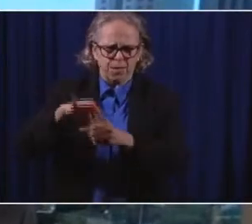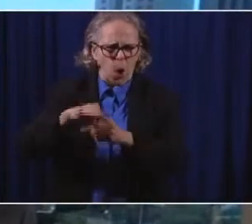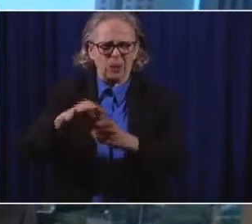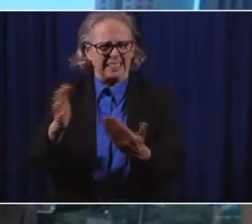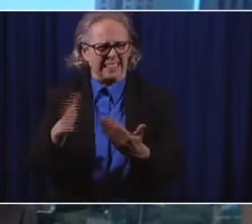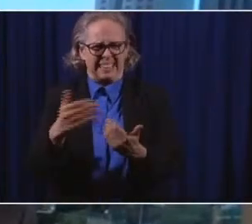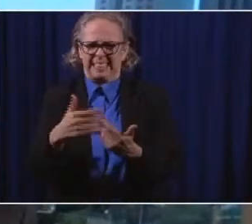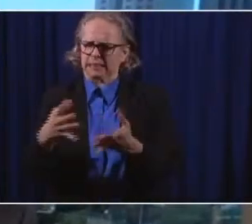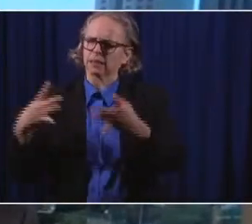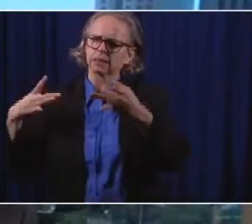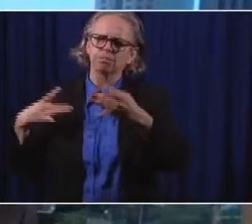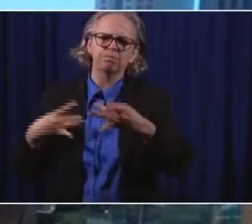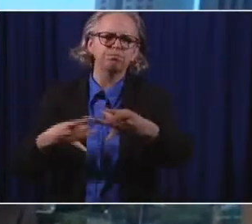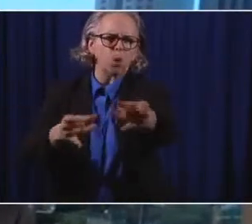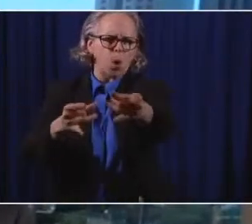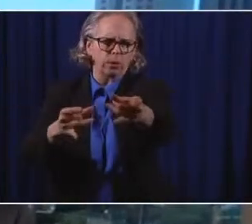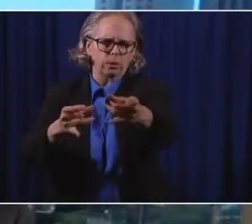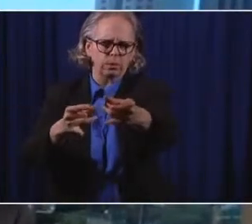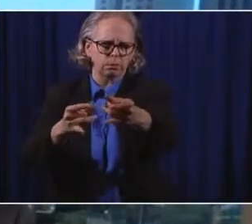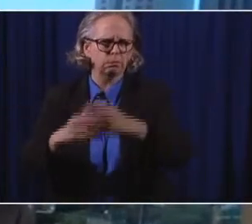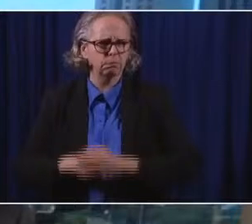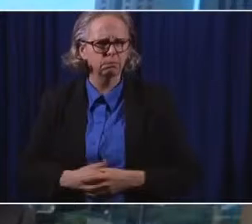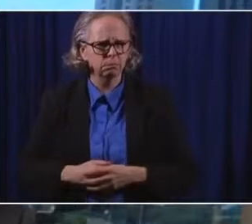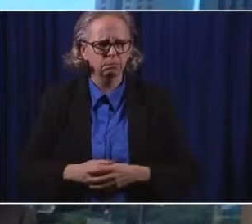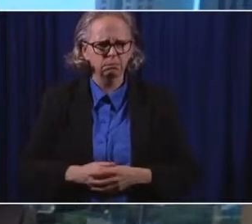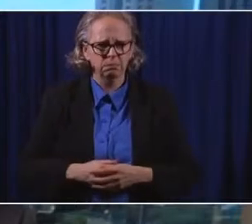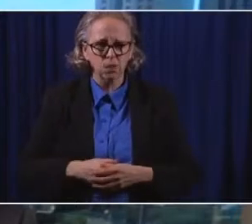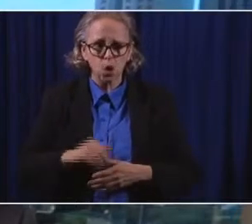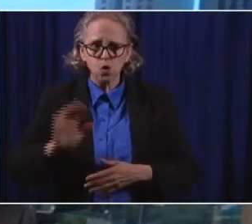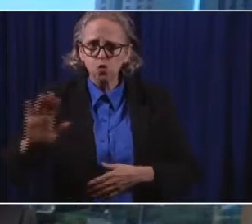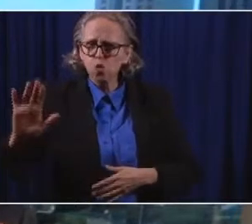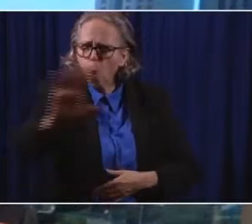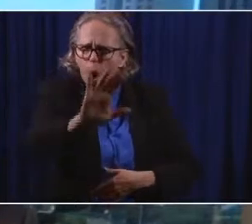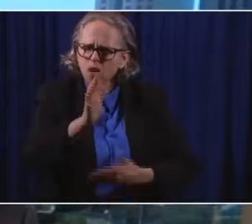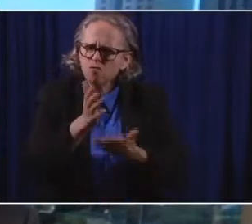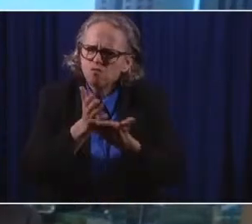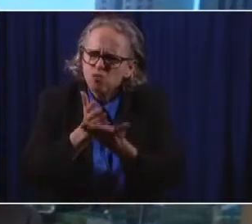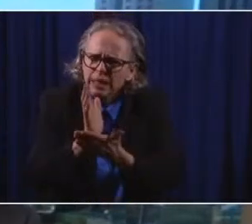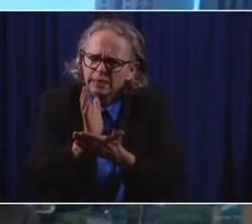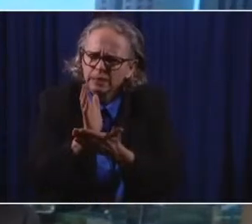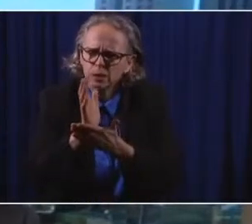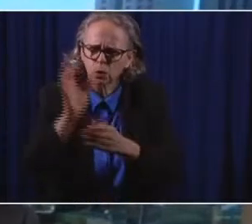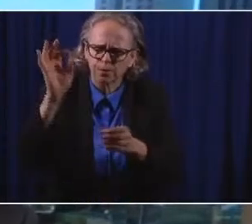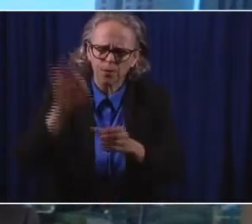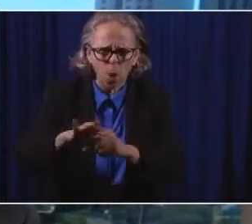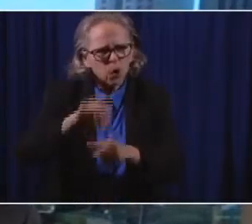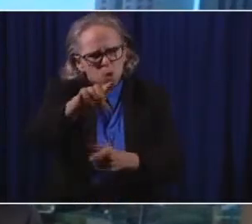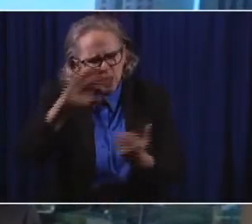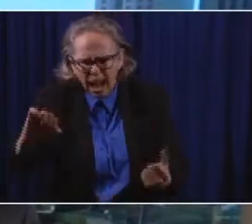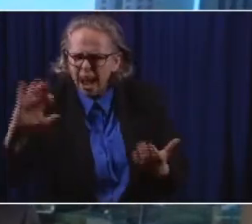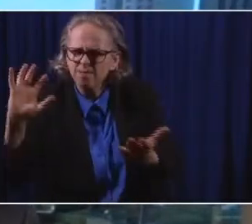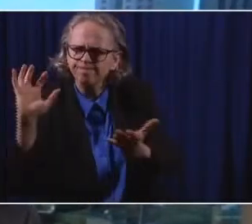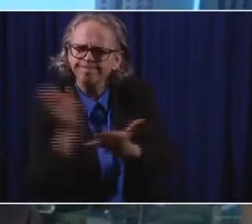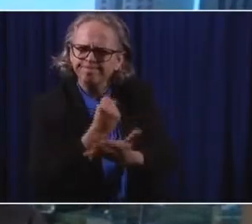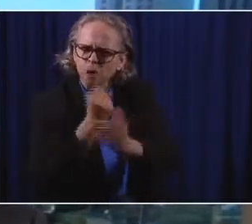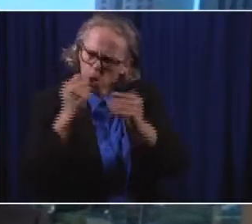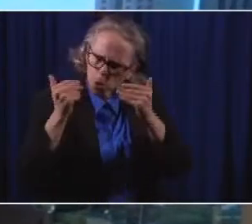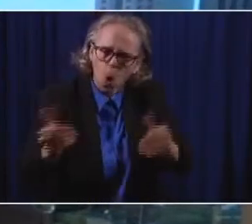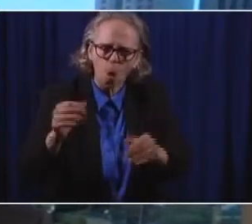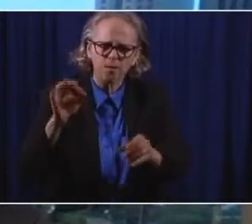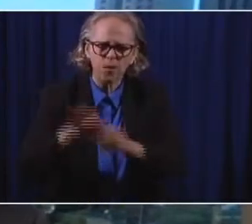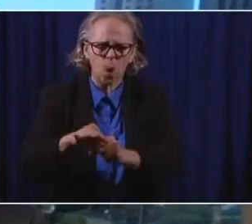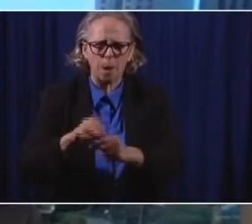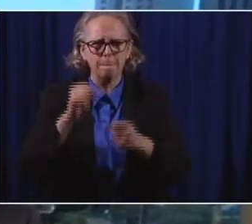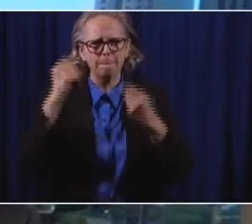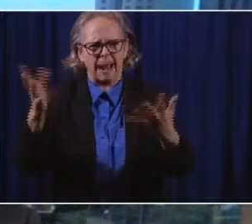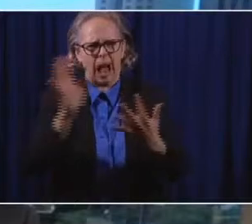line is this: make your voice heard. There's no excuse for not voting. You've got a whole month of early voting, a whole month of absentee voting, and you've got